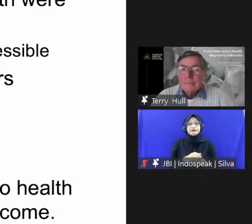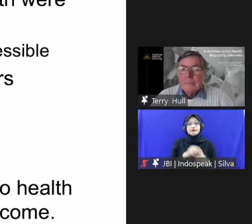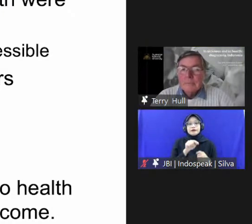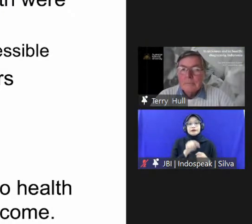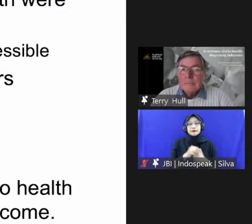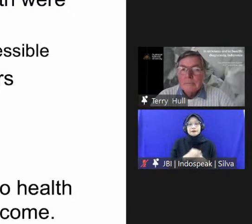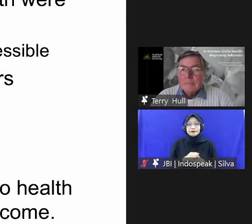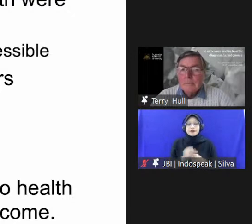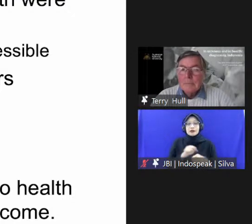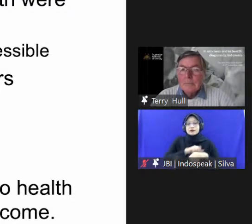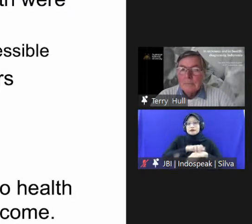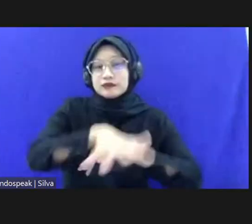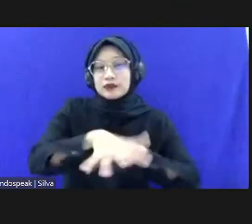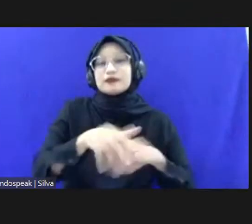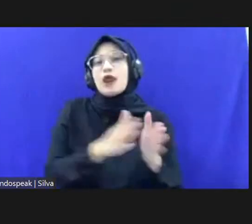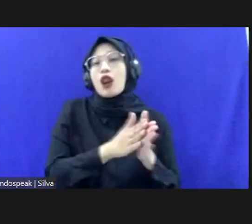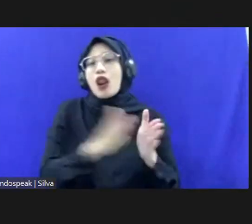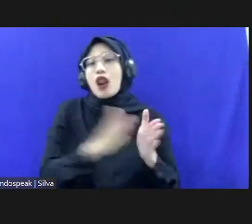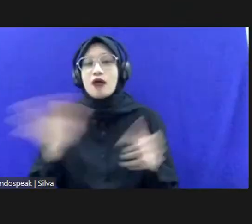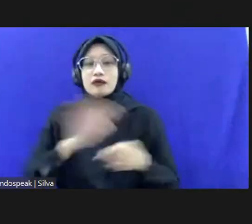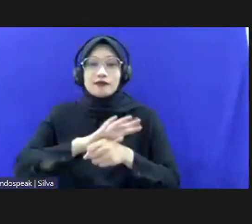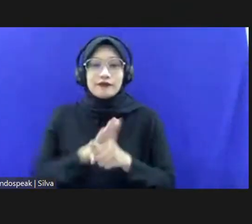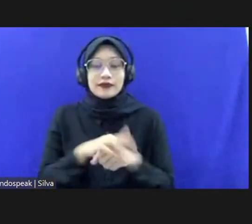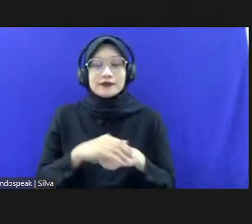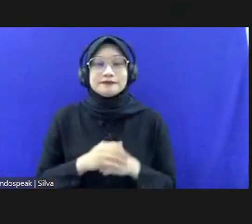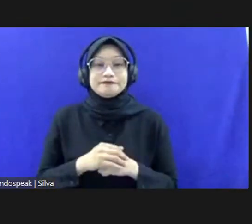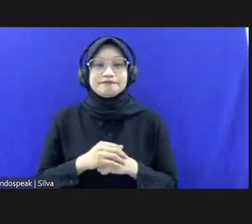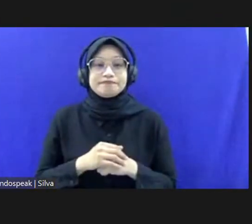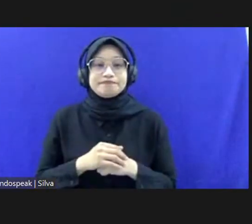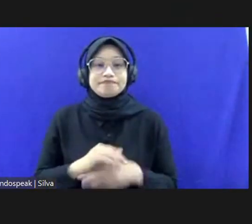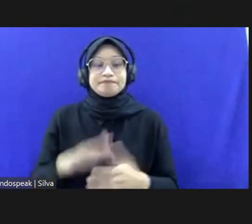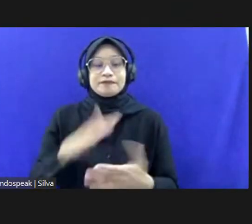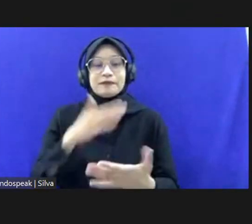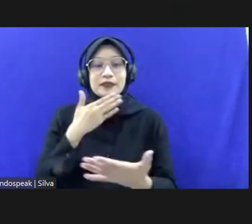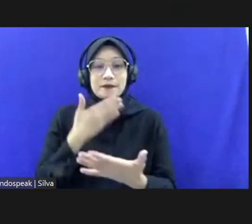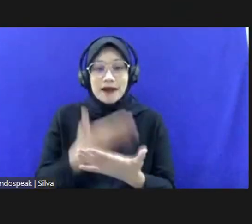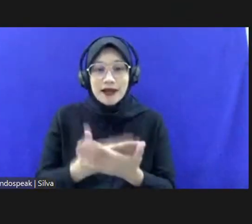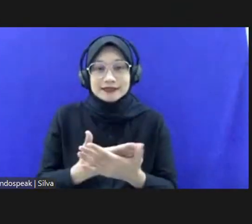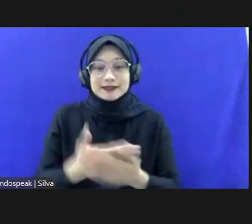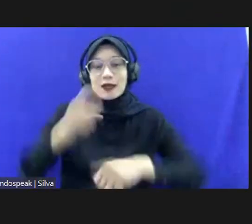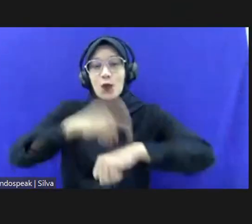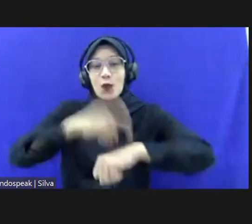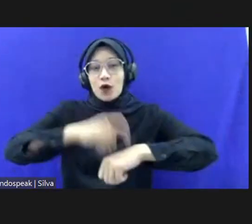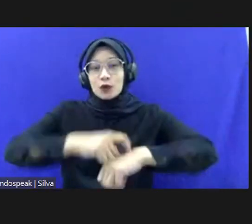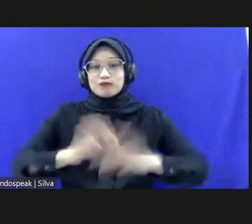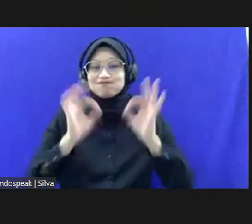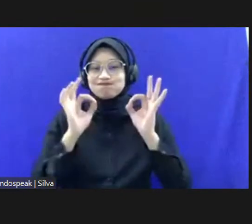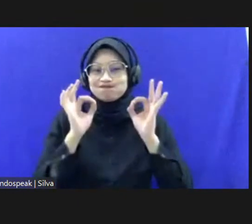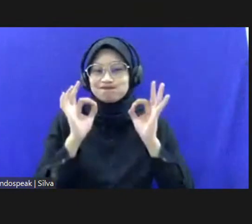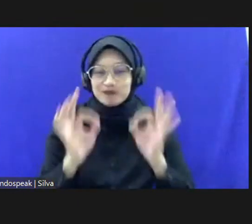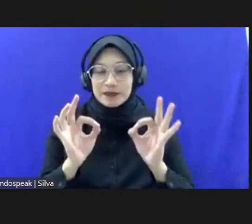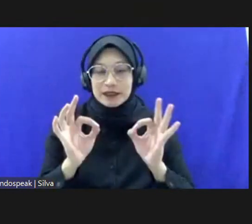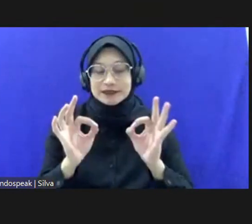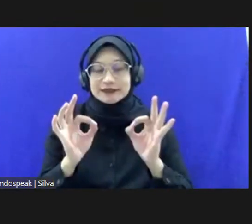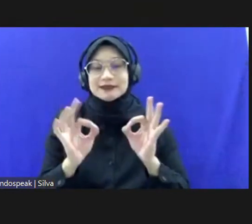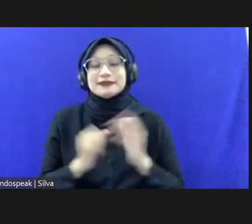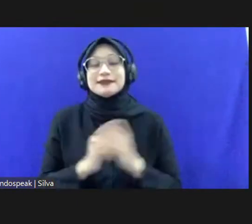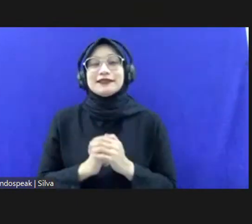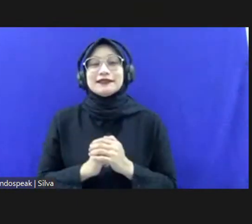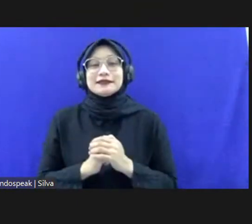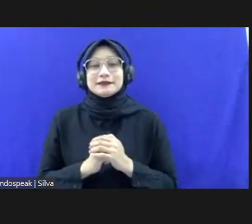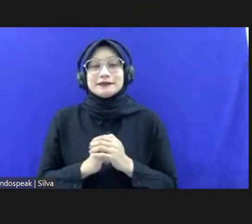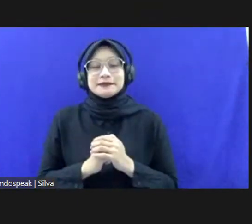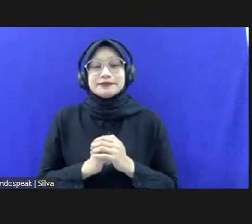Thank you very much, Pak Terry. That was perfect timing, actually, with more than almost 2 minutes left. So